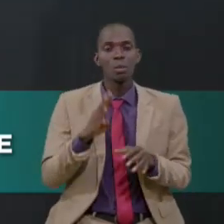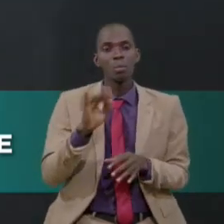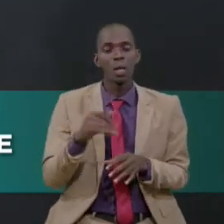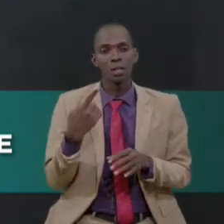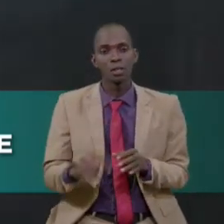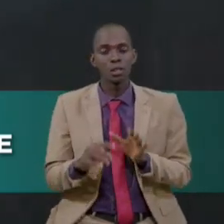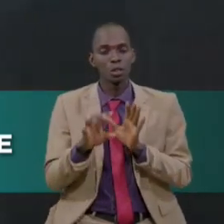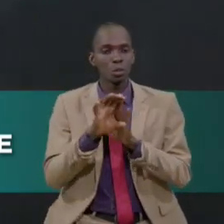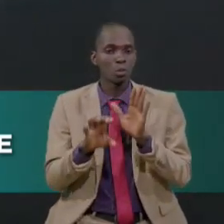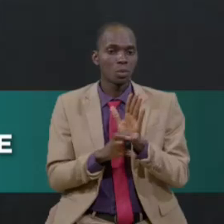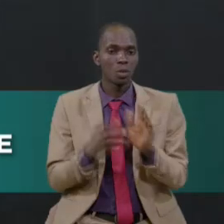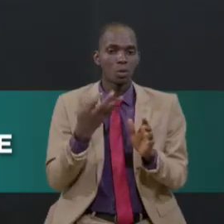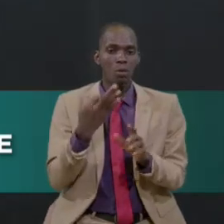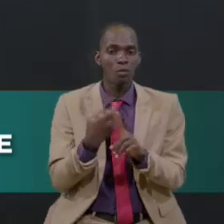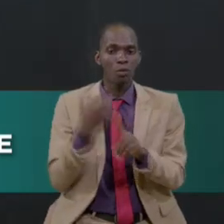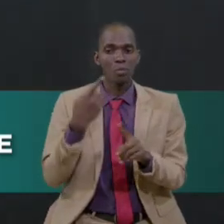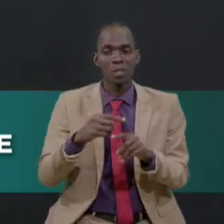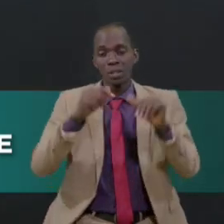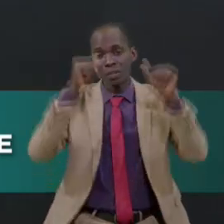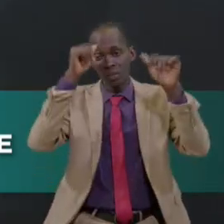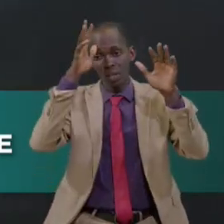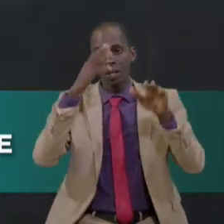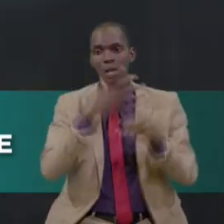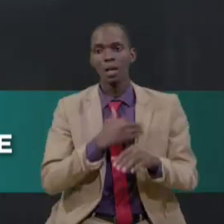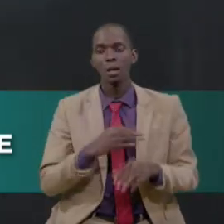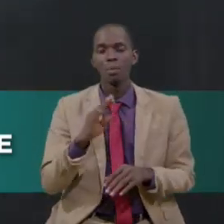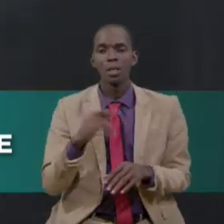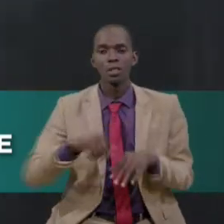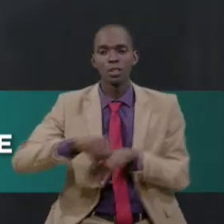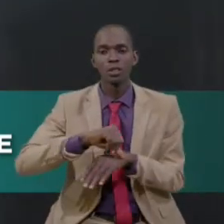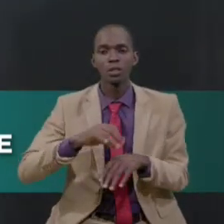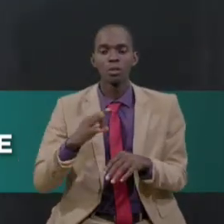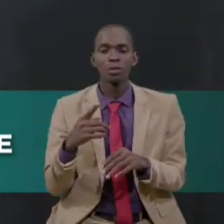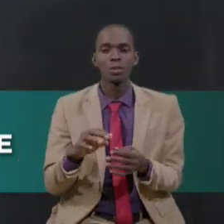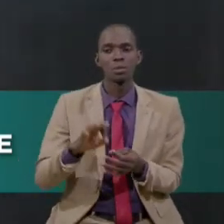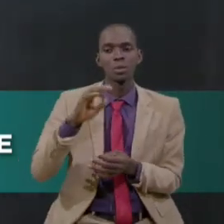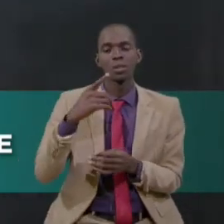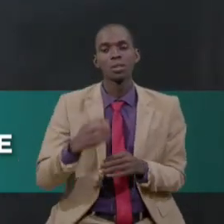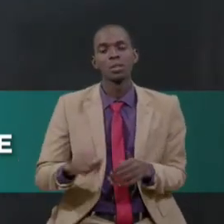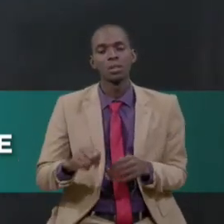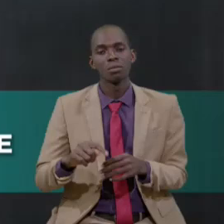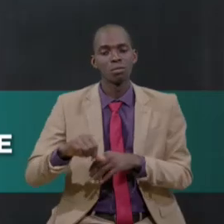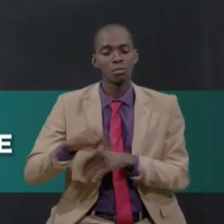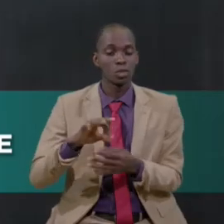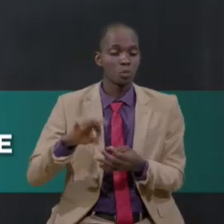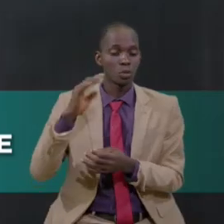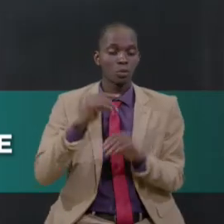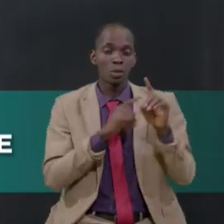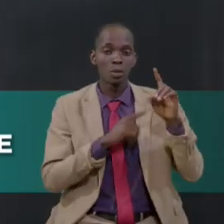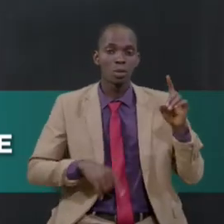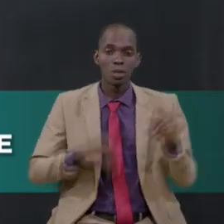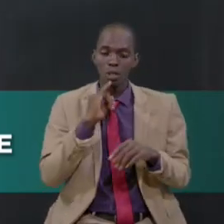the anointing of the Spirit. The Spirit of the Lord is upon me. Then he says, because